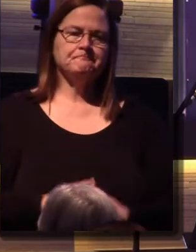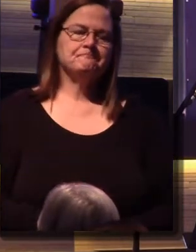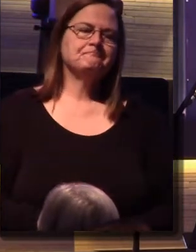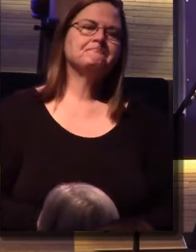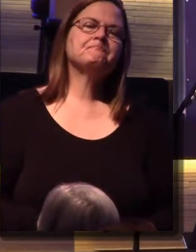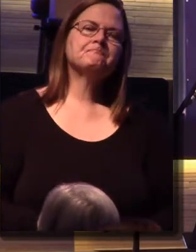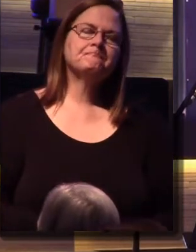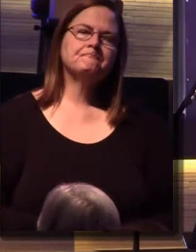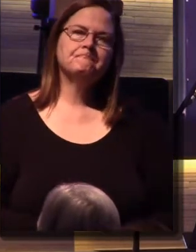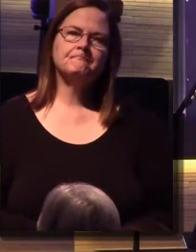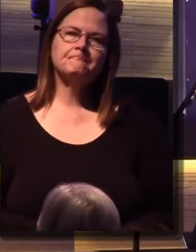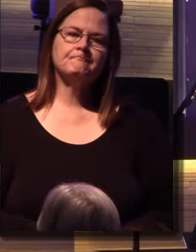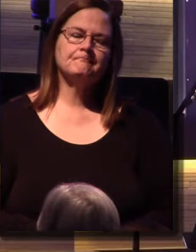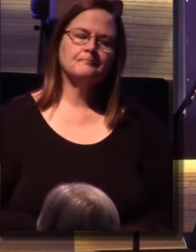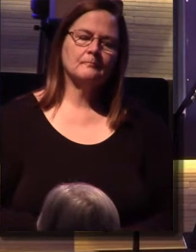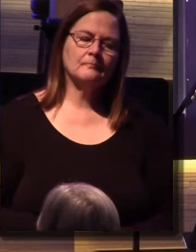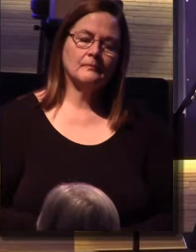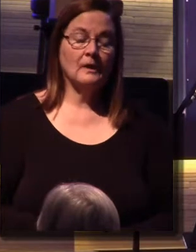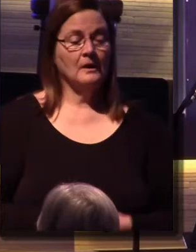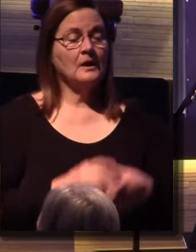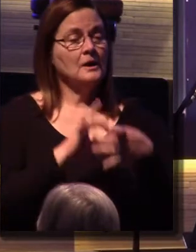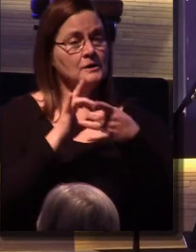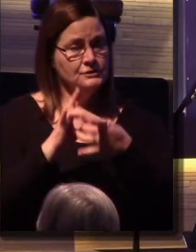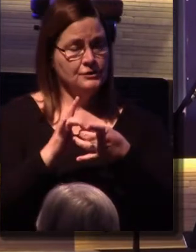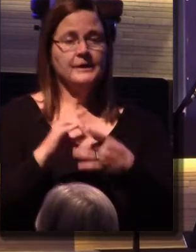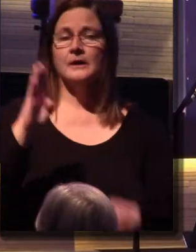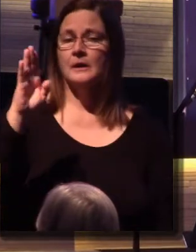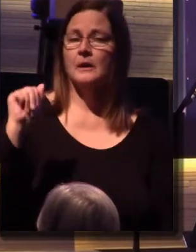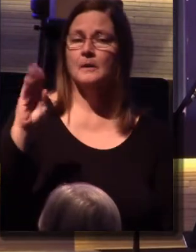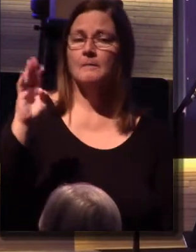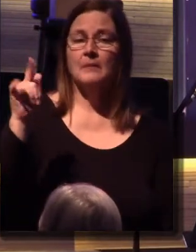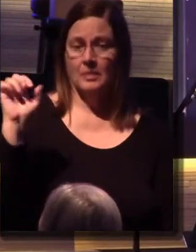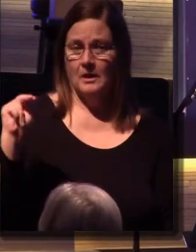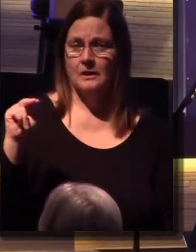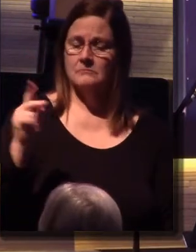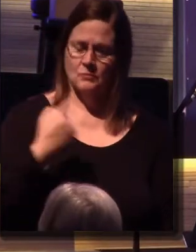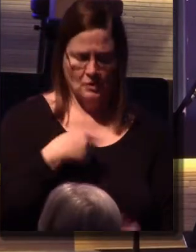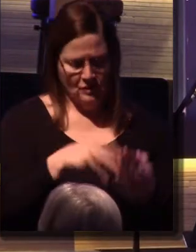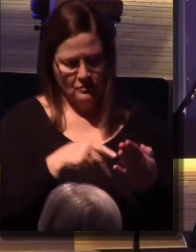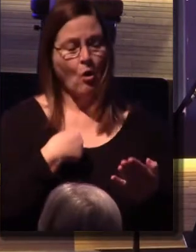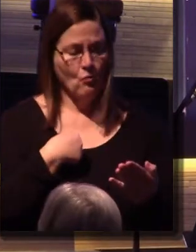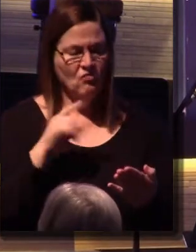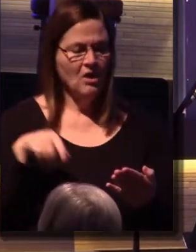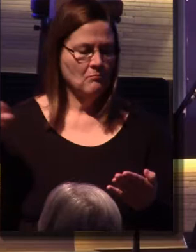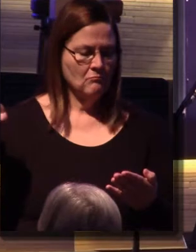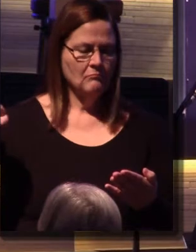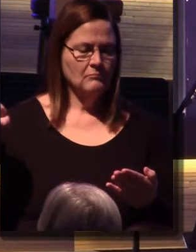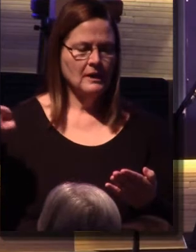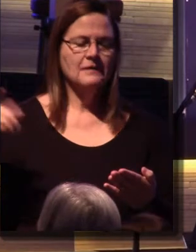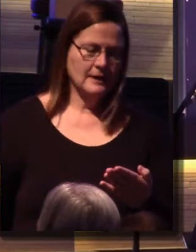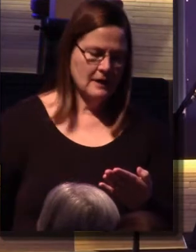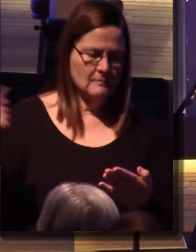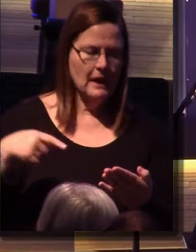God's judgment. But he says here concerning Babylon. Now for us, we read this and we go, oh yeah, Babylon. They're the ones who